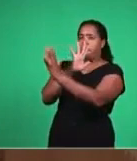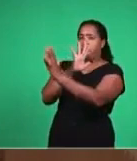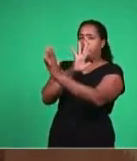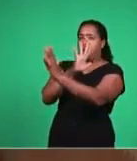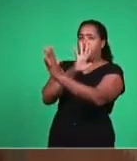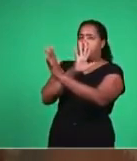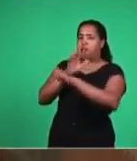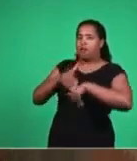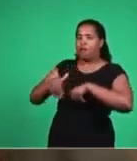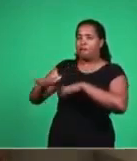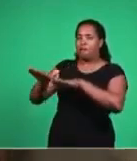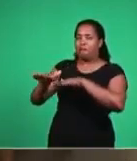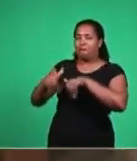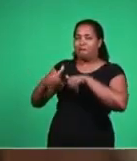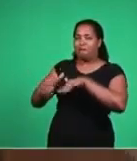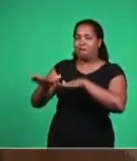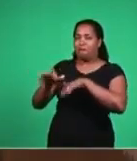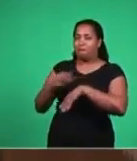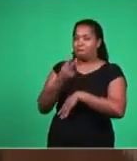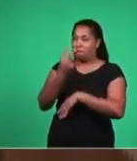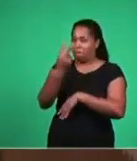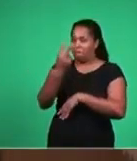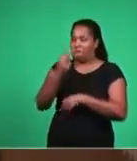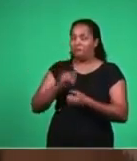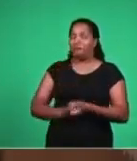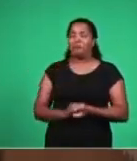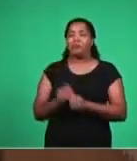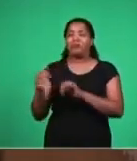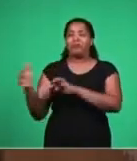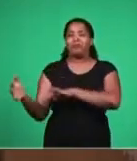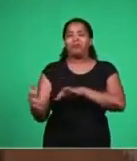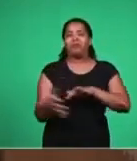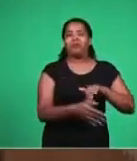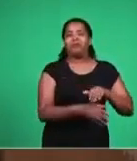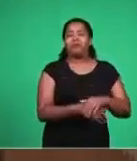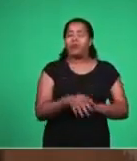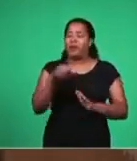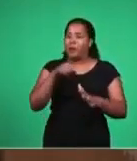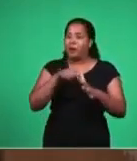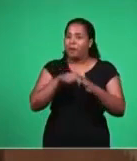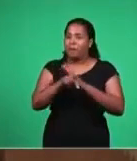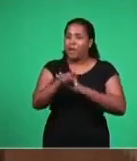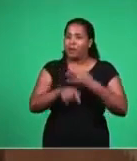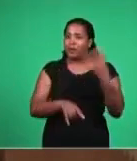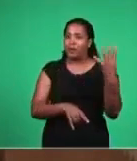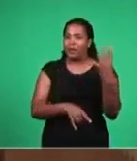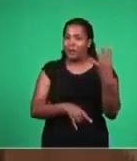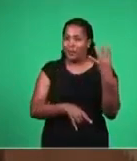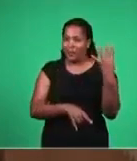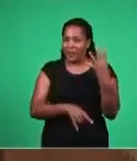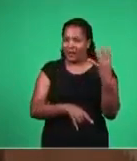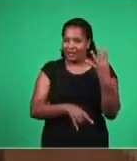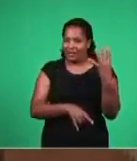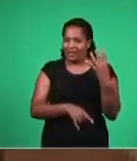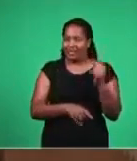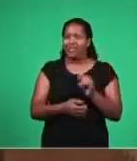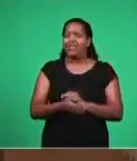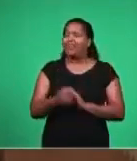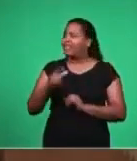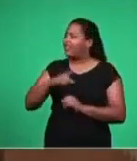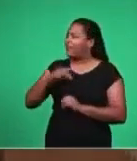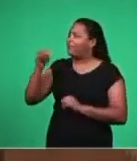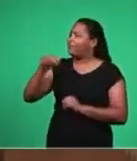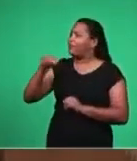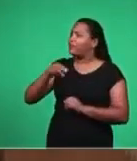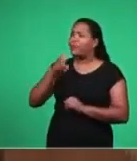The church in Israel will be two armies. Well, they will be as one. So now we're going to go to our fourth question.